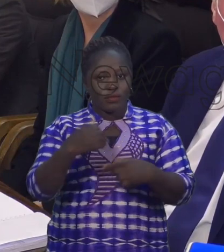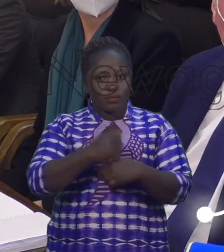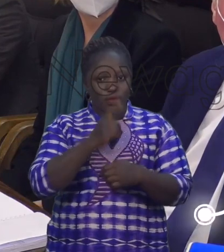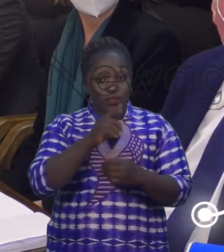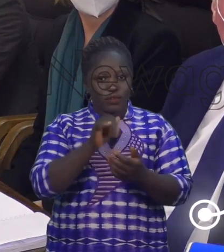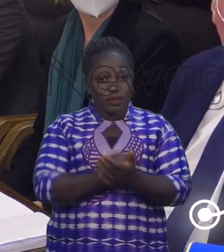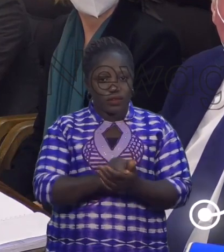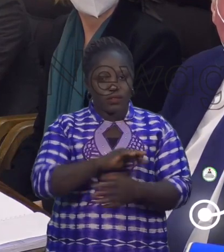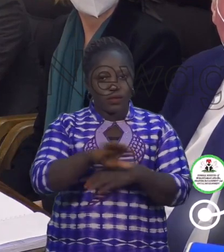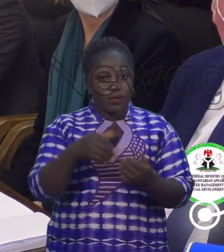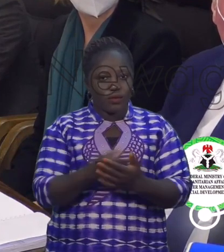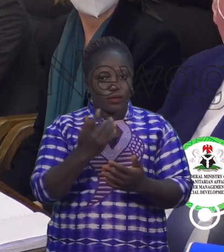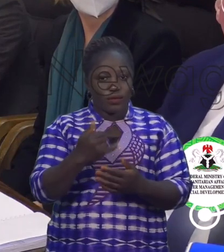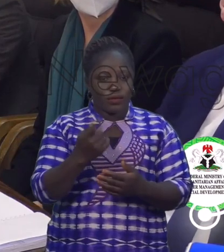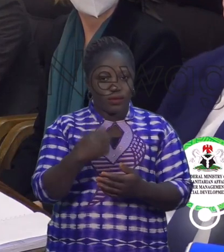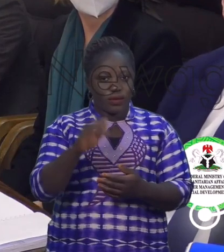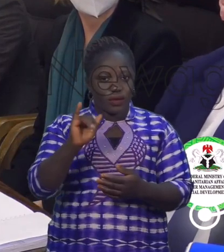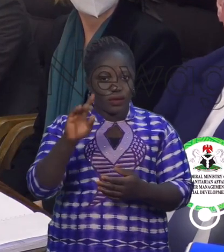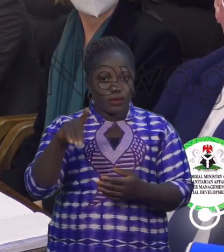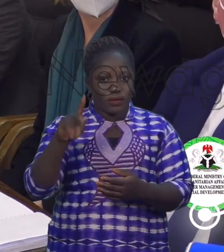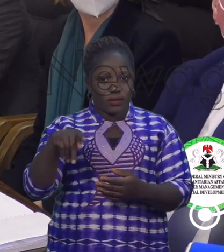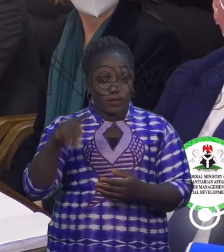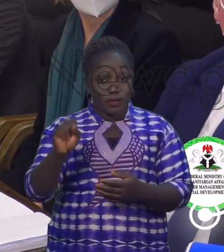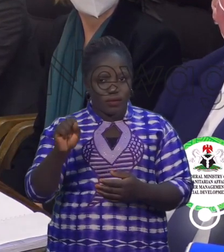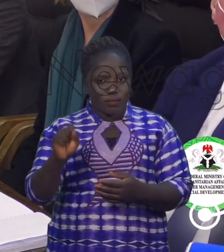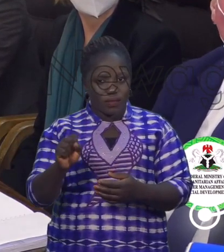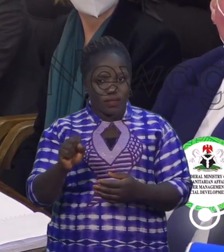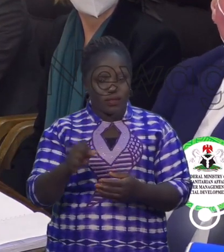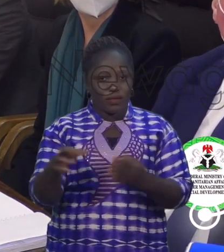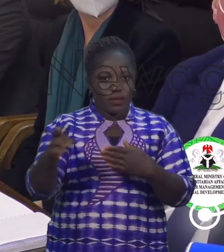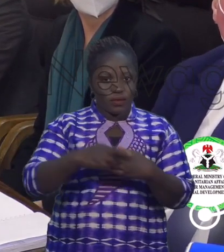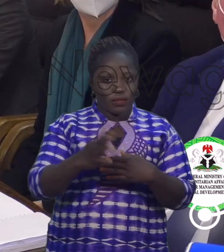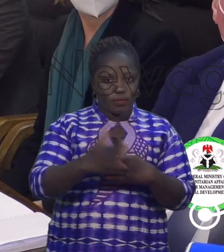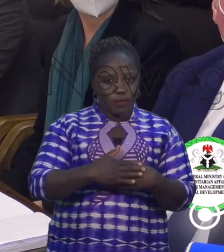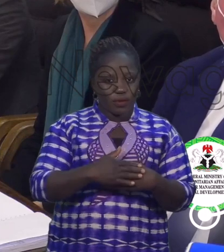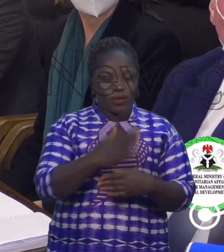in New York and Geneva, is just